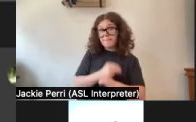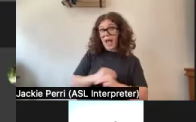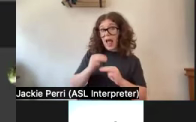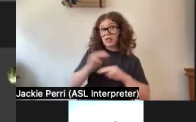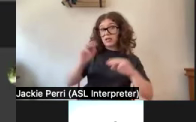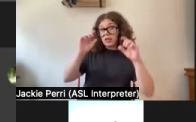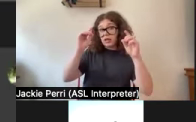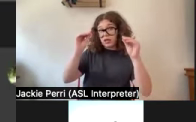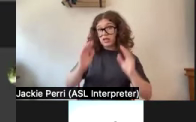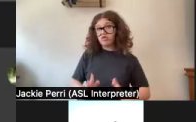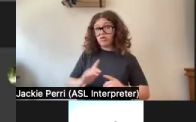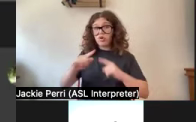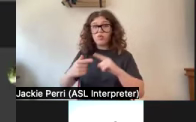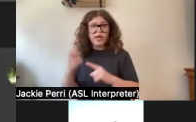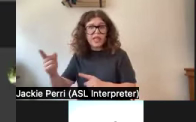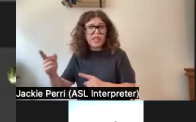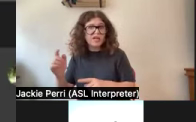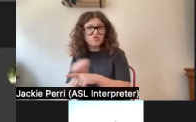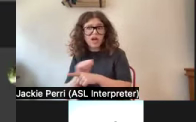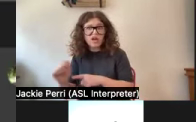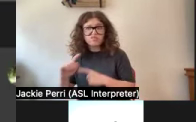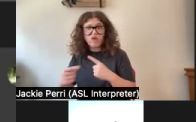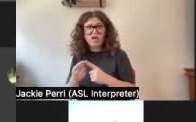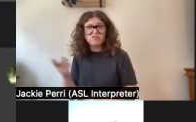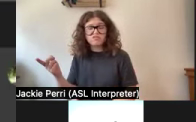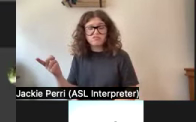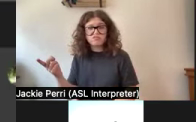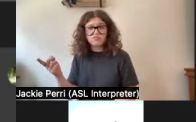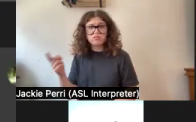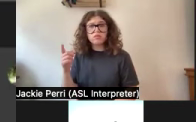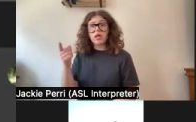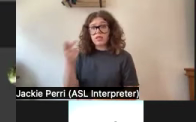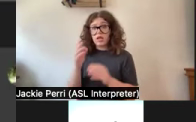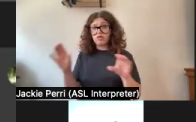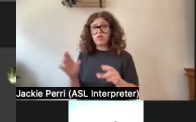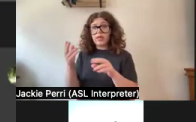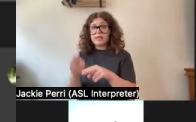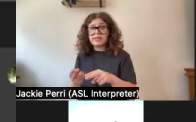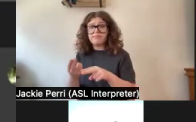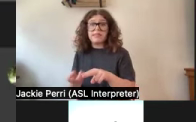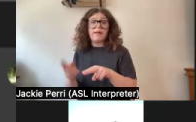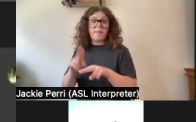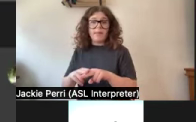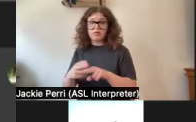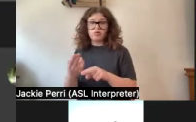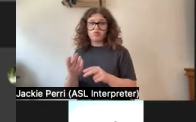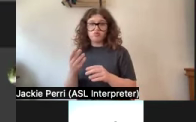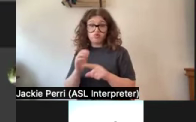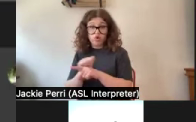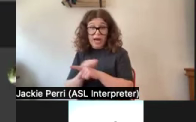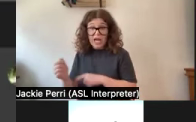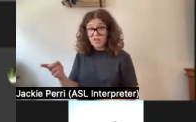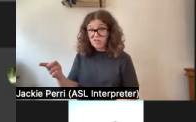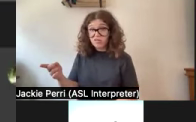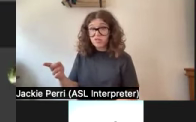When did they get their training? Are they doing any supplemental training? Or are they getting any